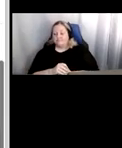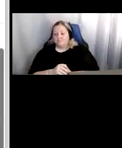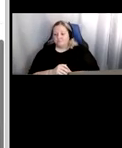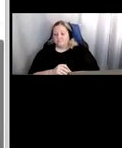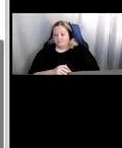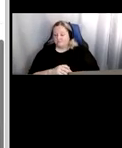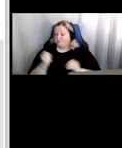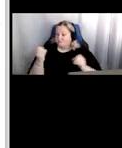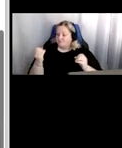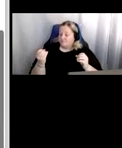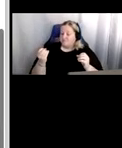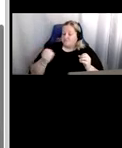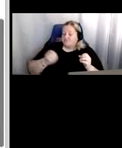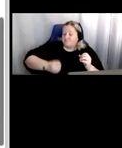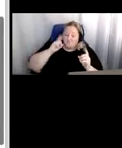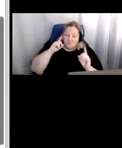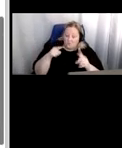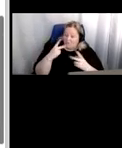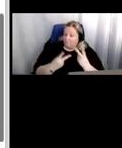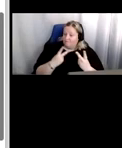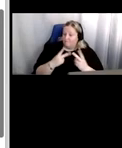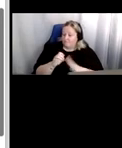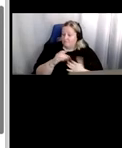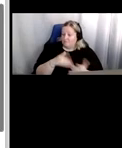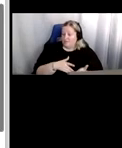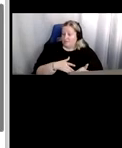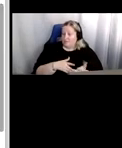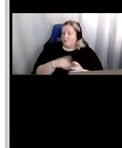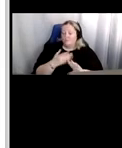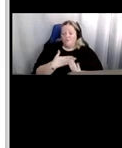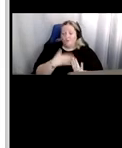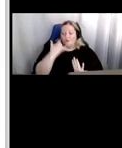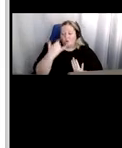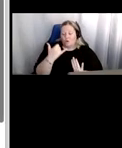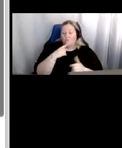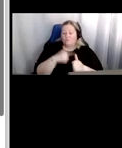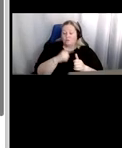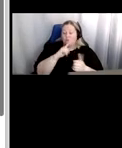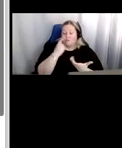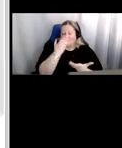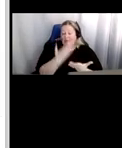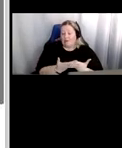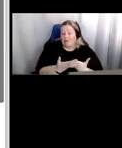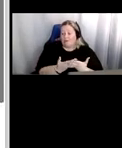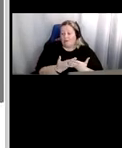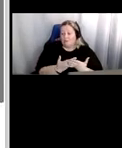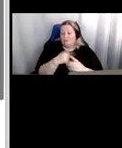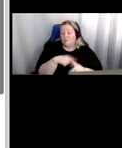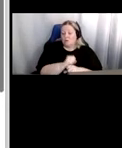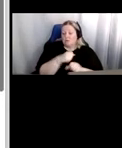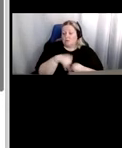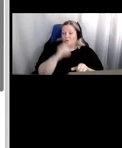at. So you can go to these sites. Right now, I would definitely call them ahead of time to make sure they're going to be there, because some people are working remotely